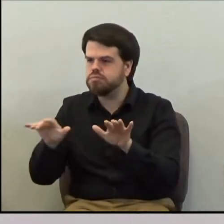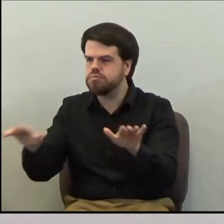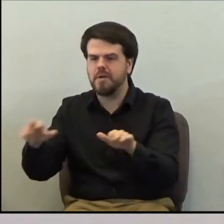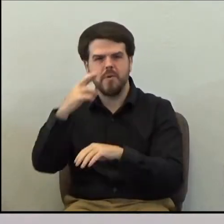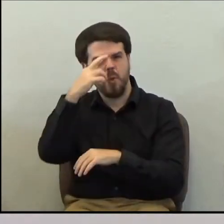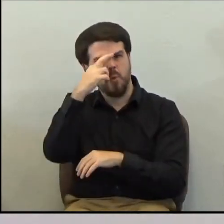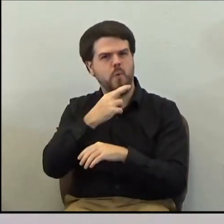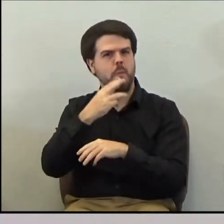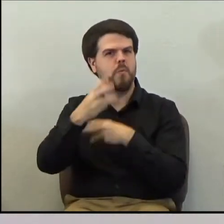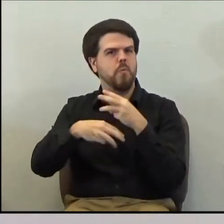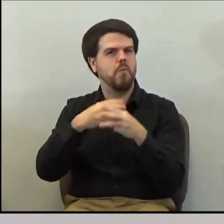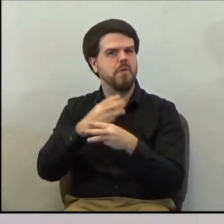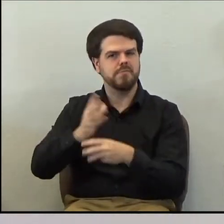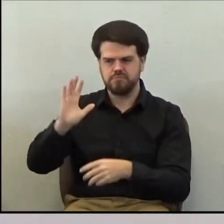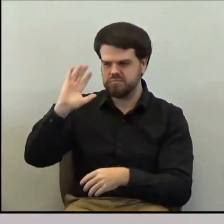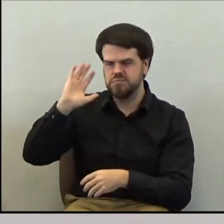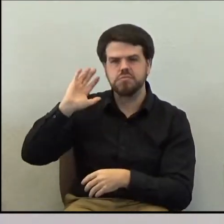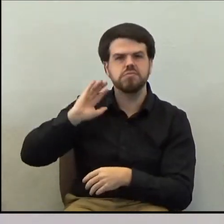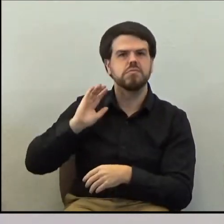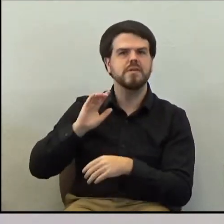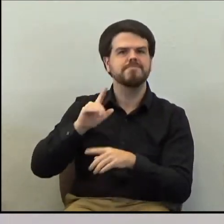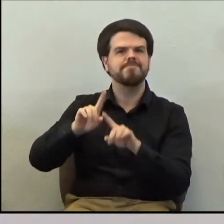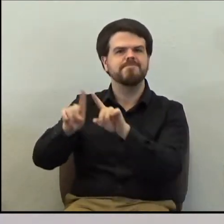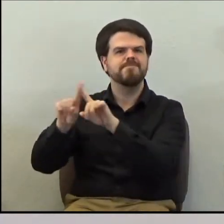town, preaching,